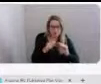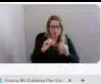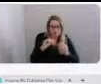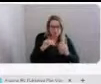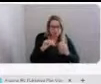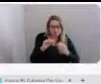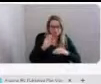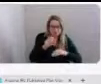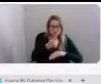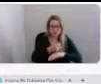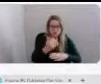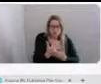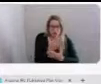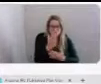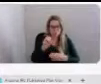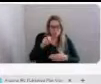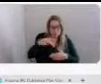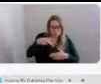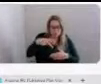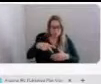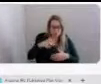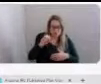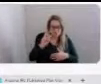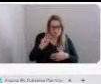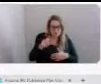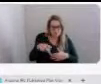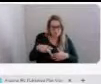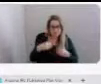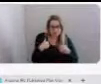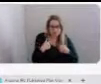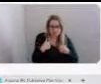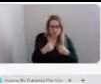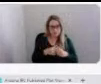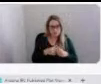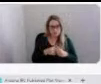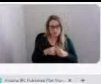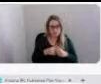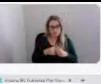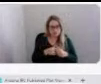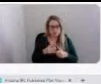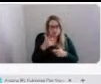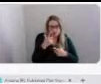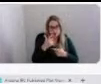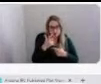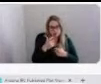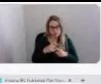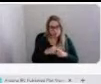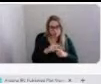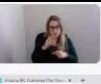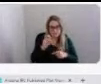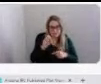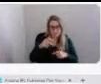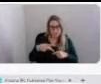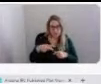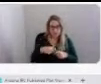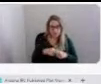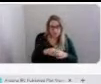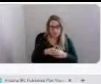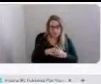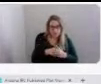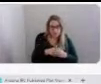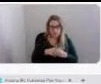and really have have gotten an interest in the map and also in